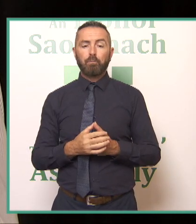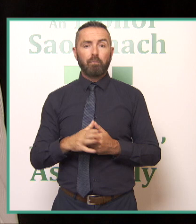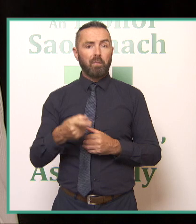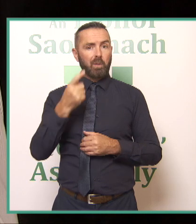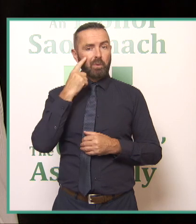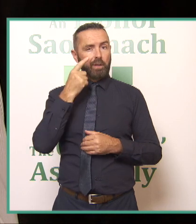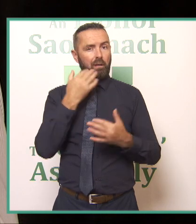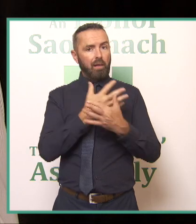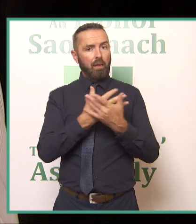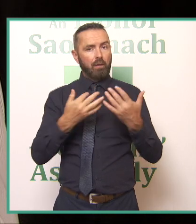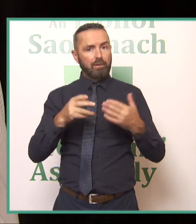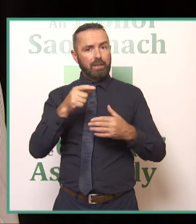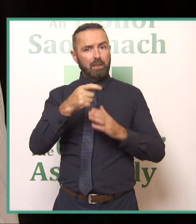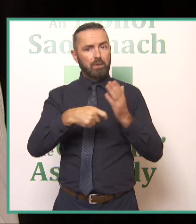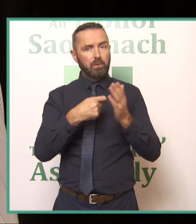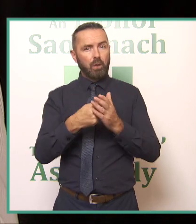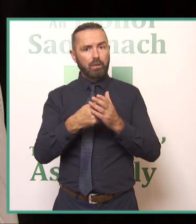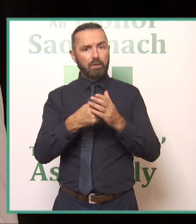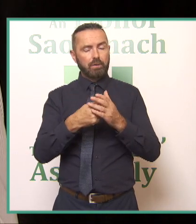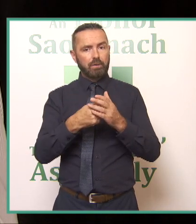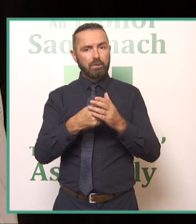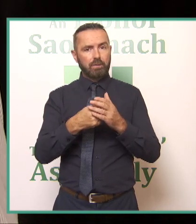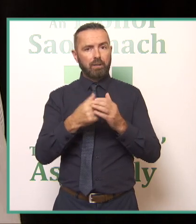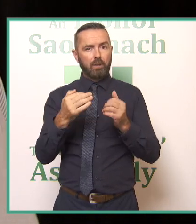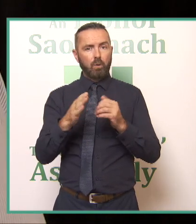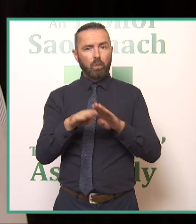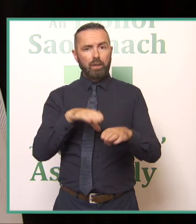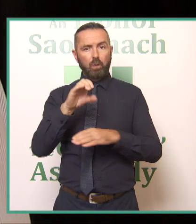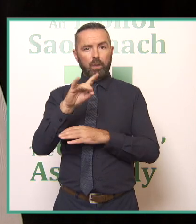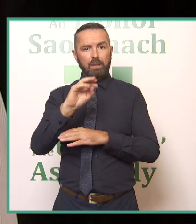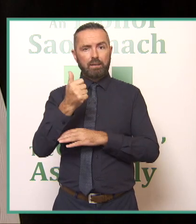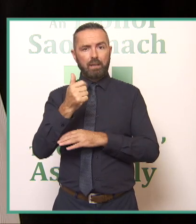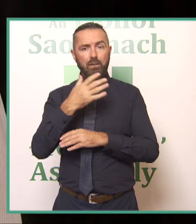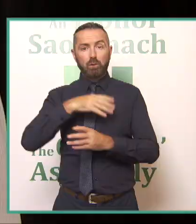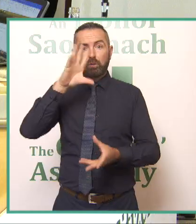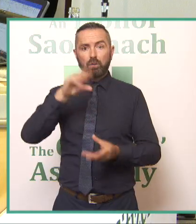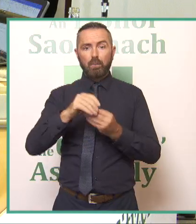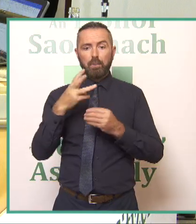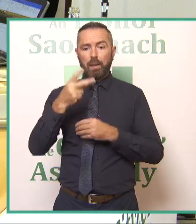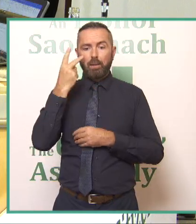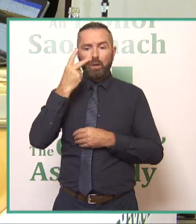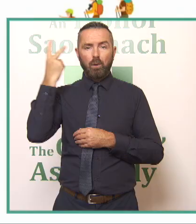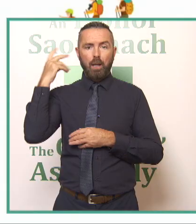of the initiatives that are underway within Cuilta Nature. And maybe just to wrap up, I might go